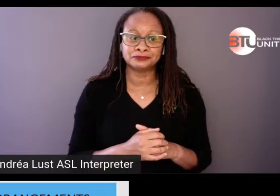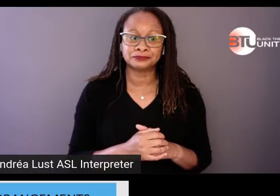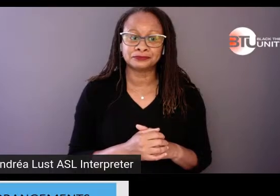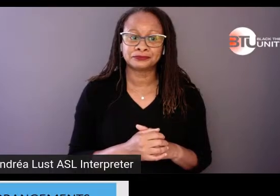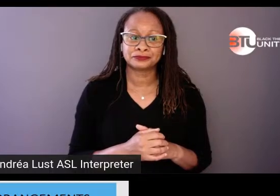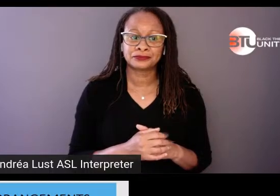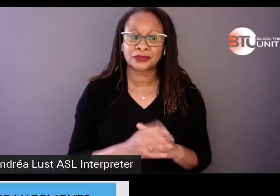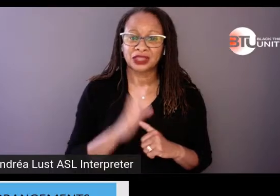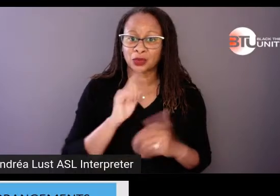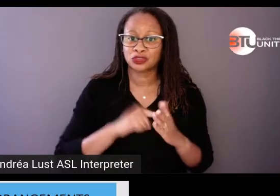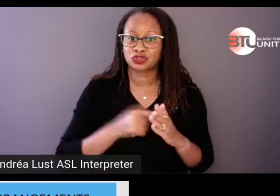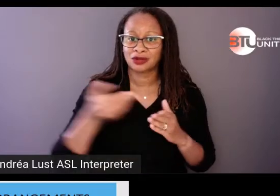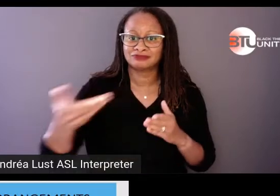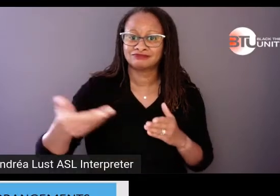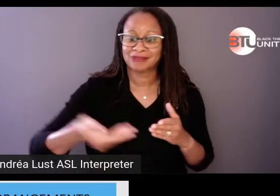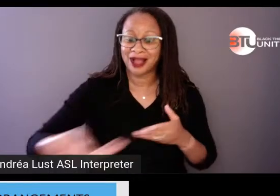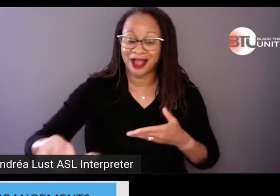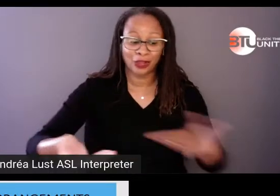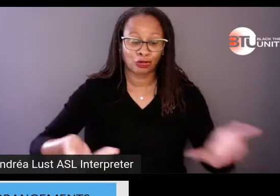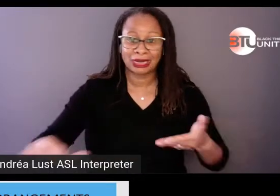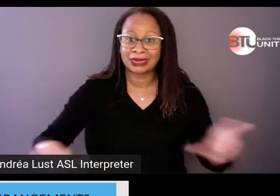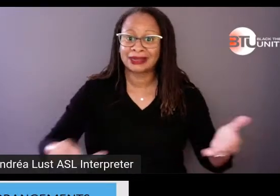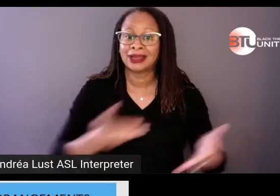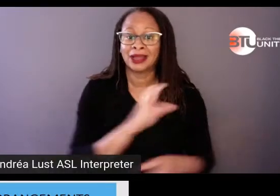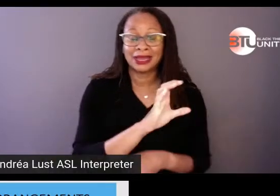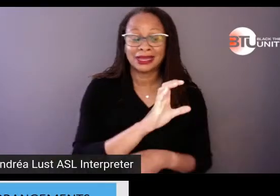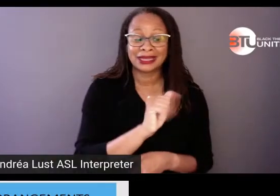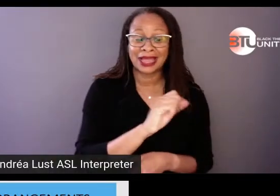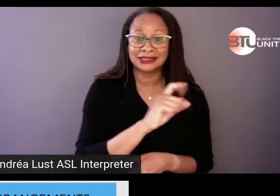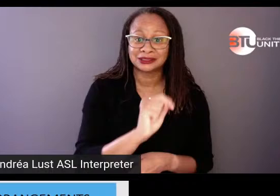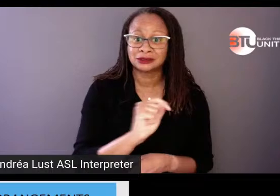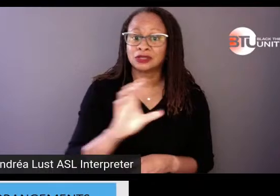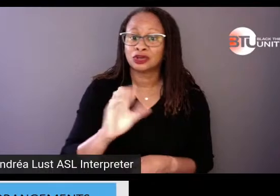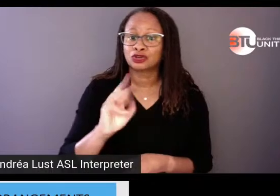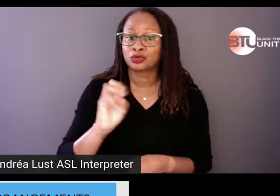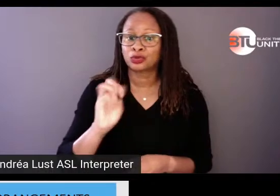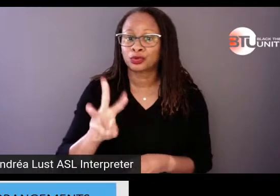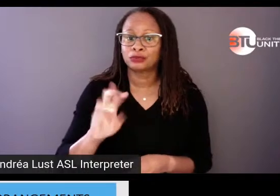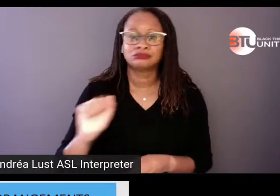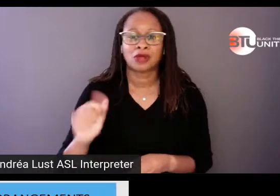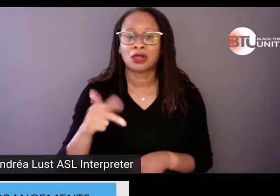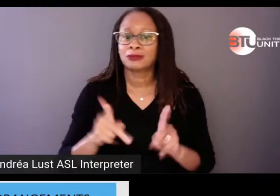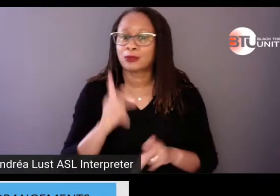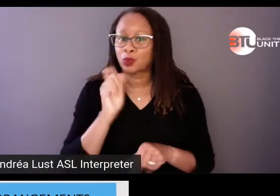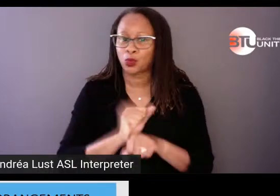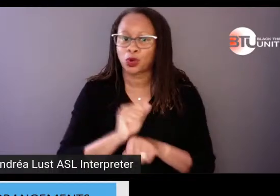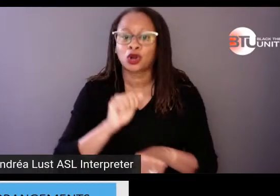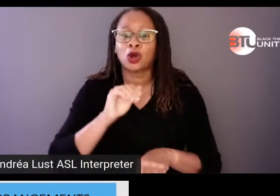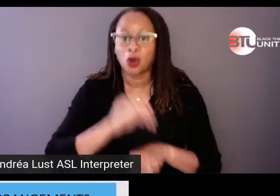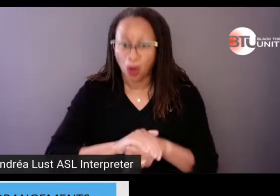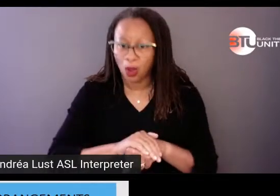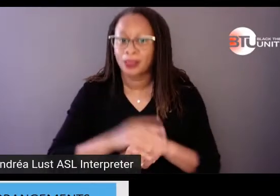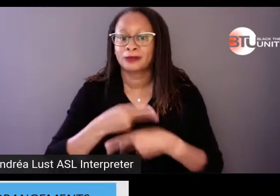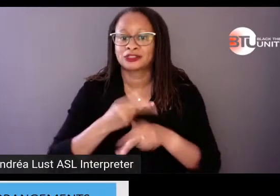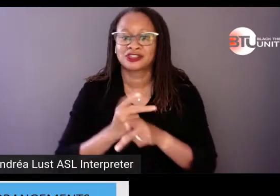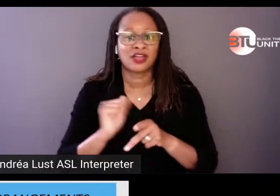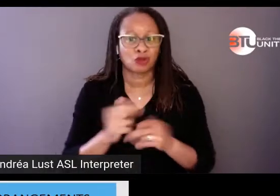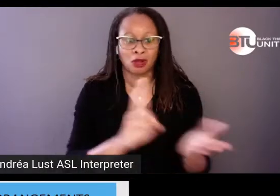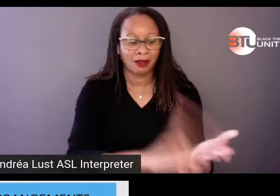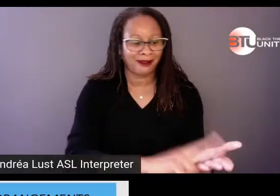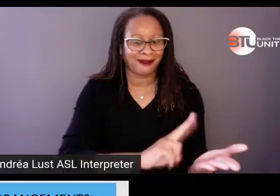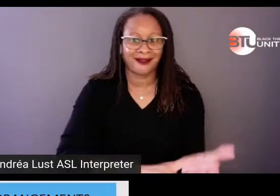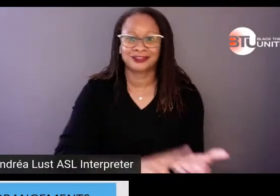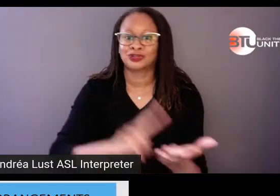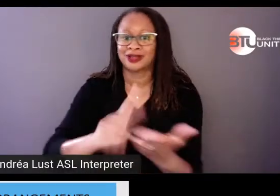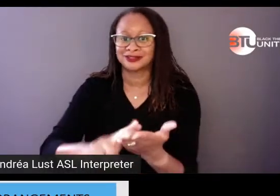different, the cast and the crew and all of the people that will work on the production. That those are all contracts.